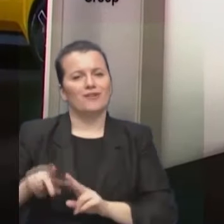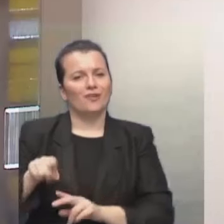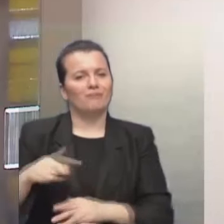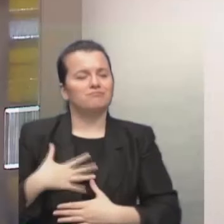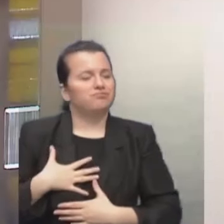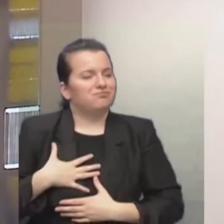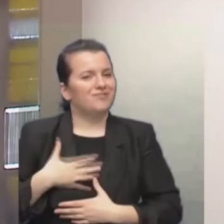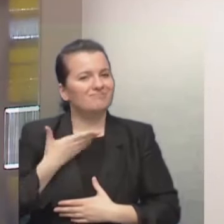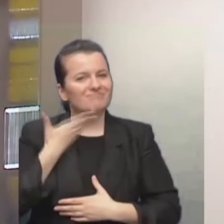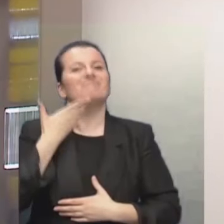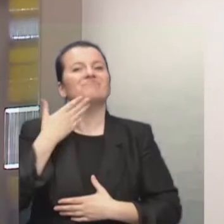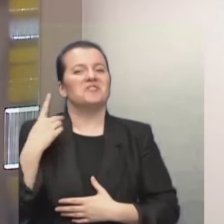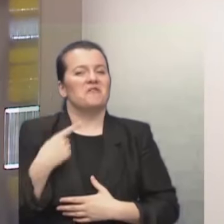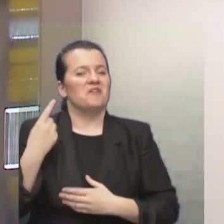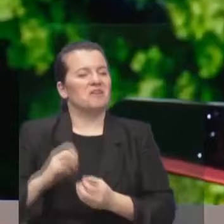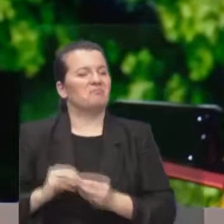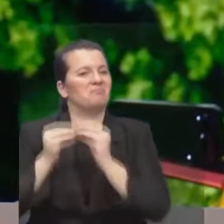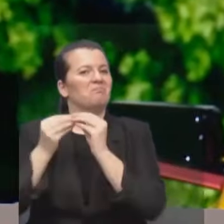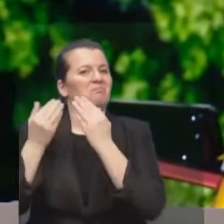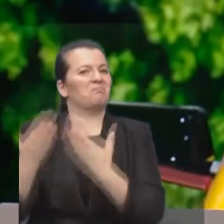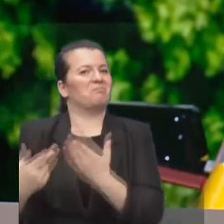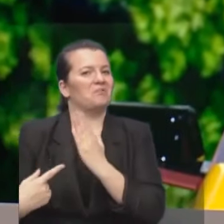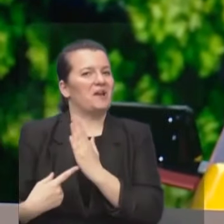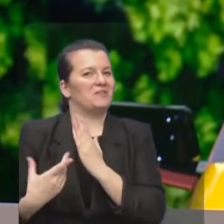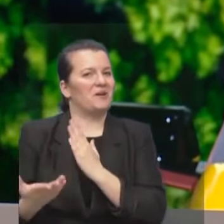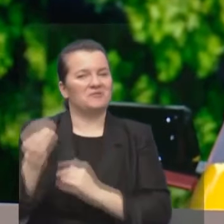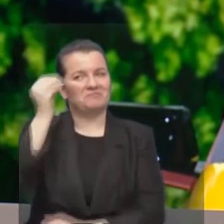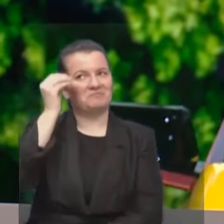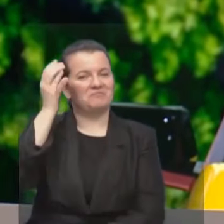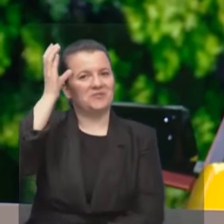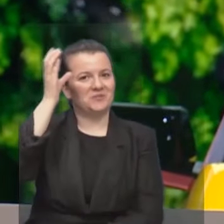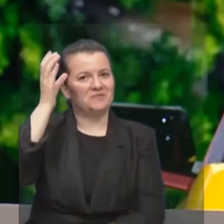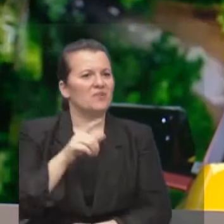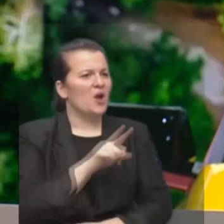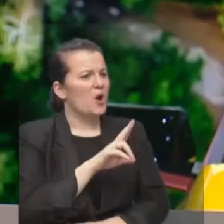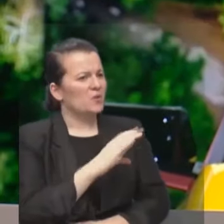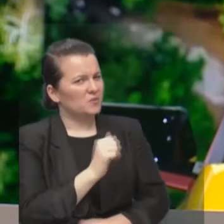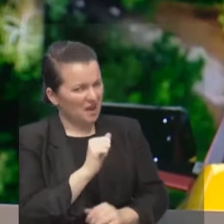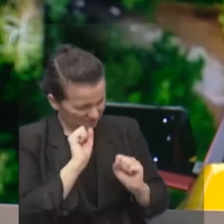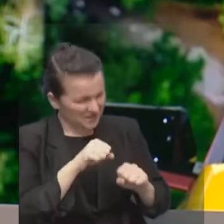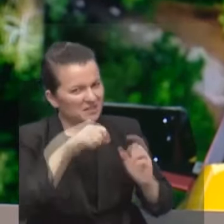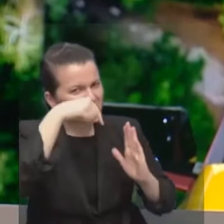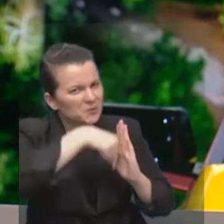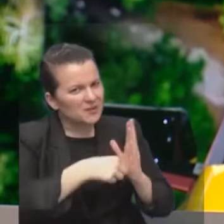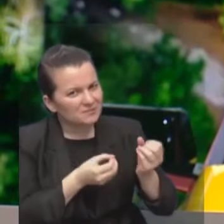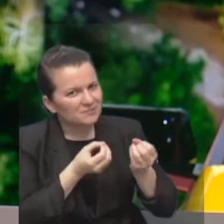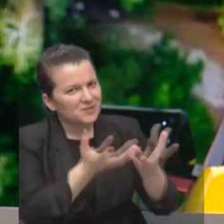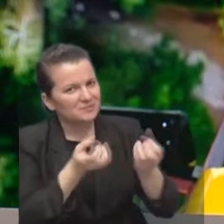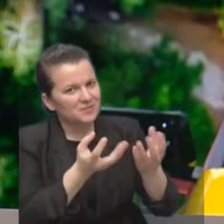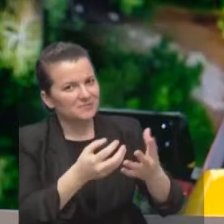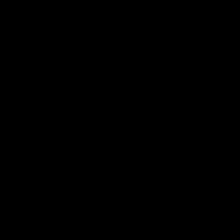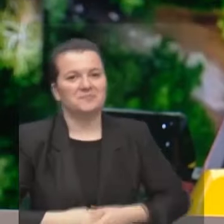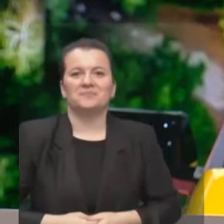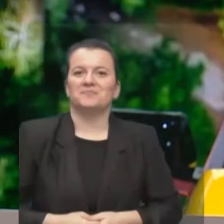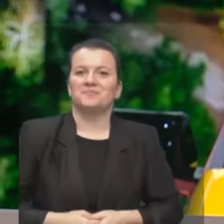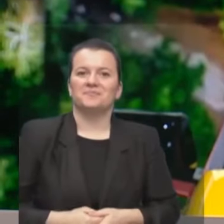there's technological expertise, and maybe Luca can give us details. Well, look,